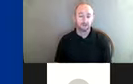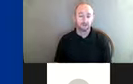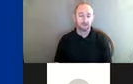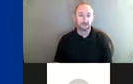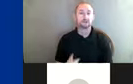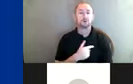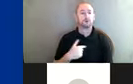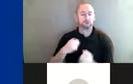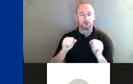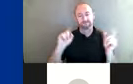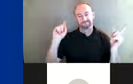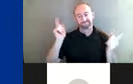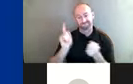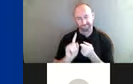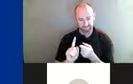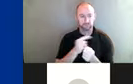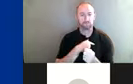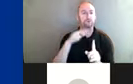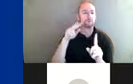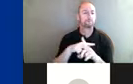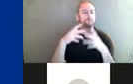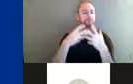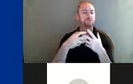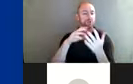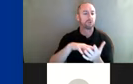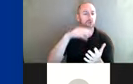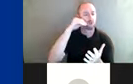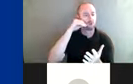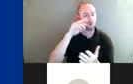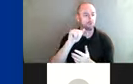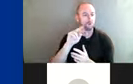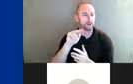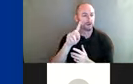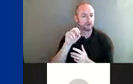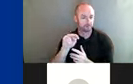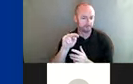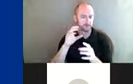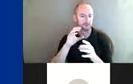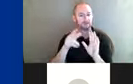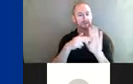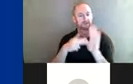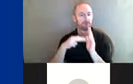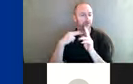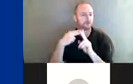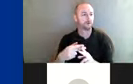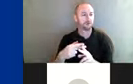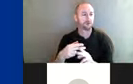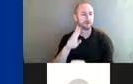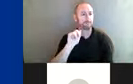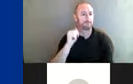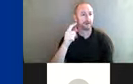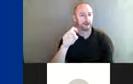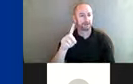wanted to trim this down. So we applied a machine learning random forest classifier called bag trees to help